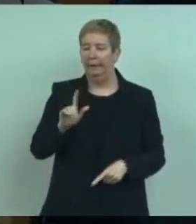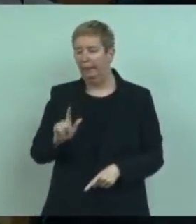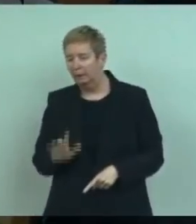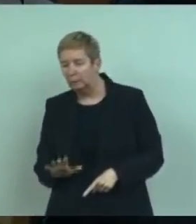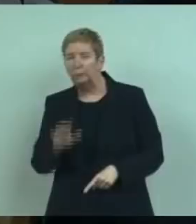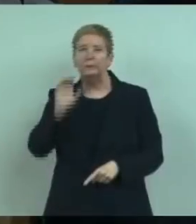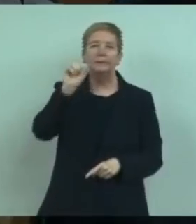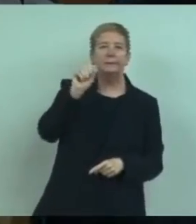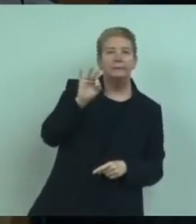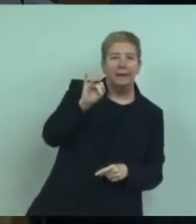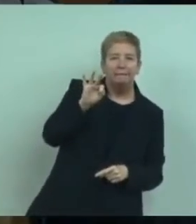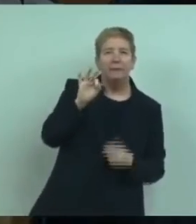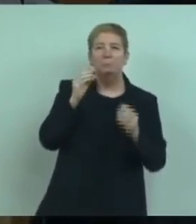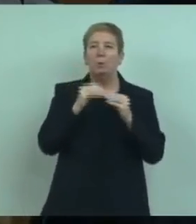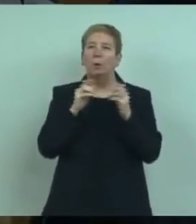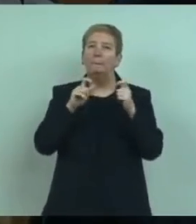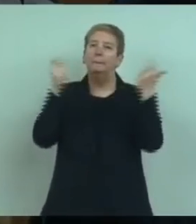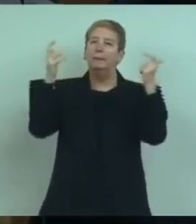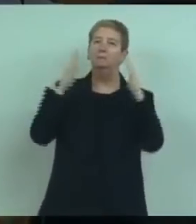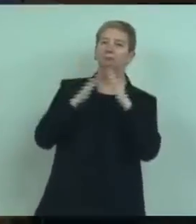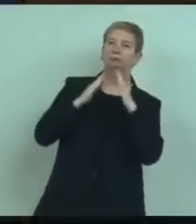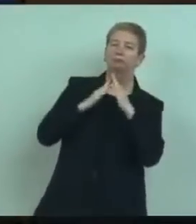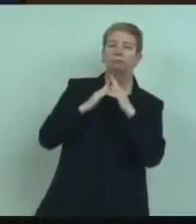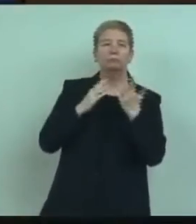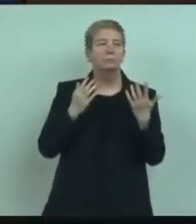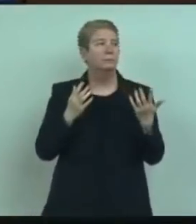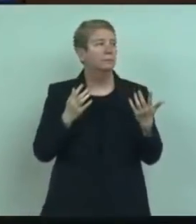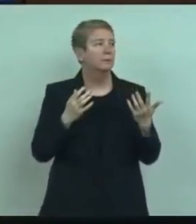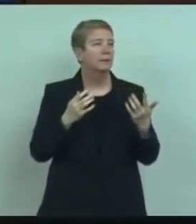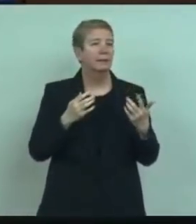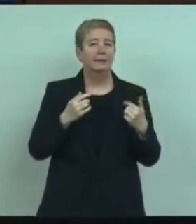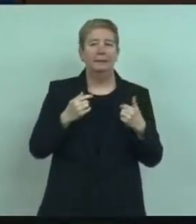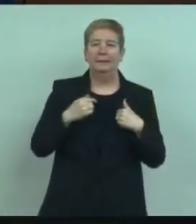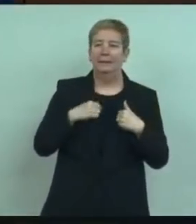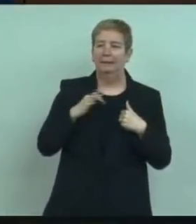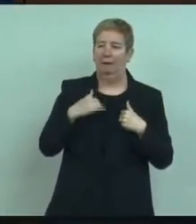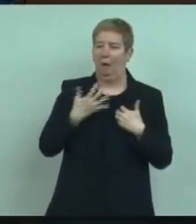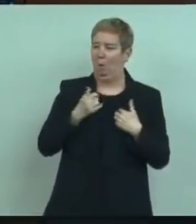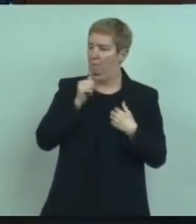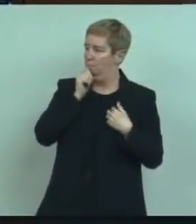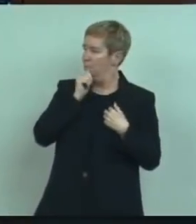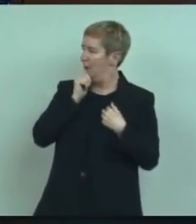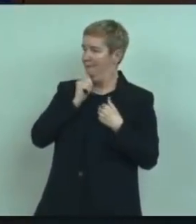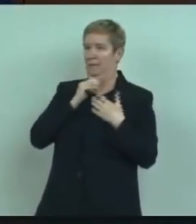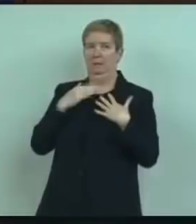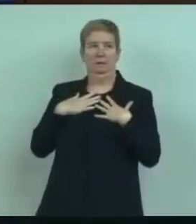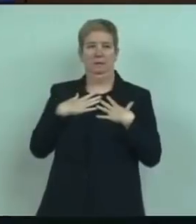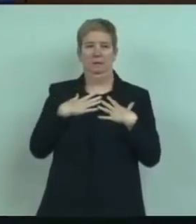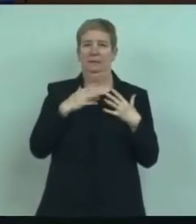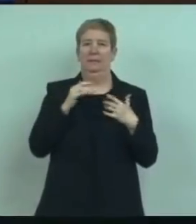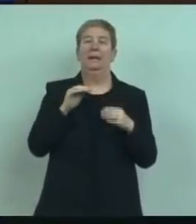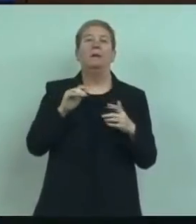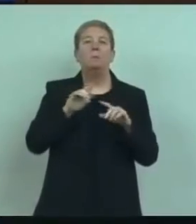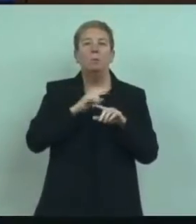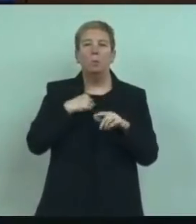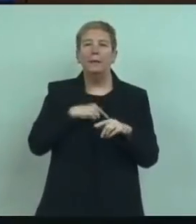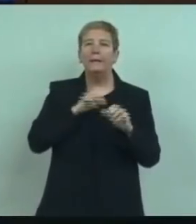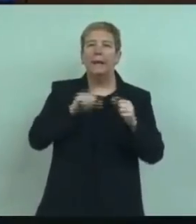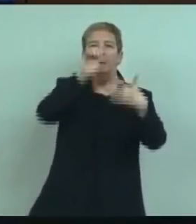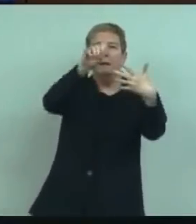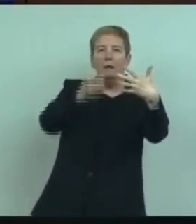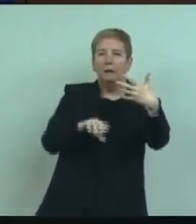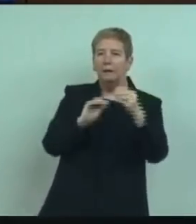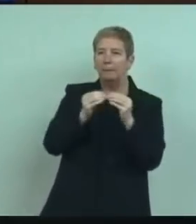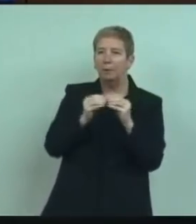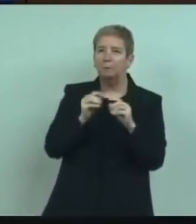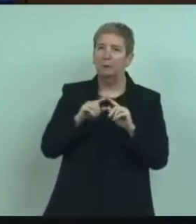Fe and some of the larger cities, being able to remain anonymous when you point out the number of cases. But when you're in a